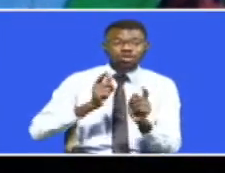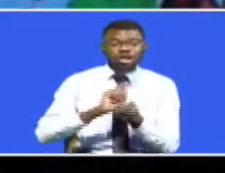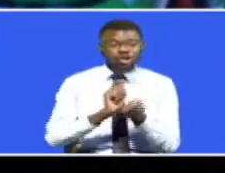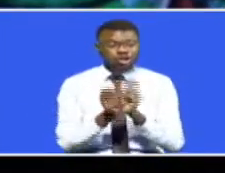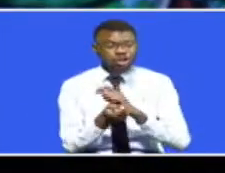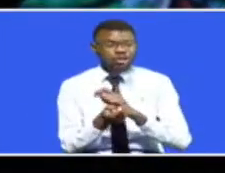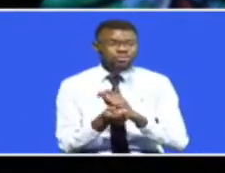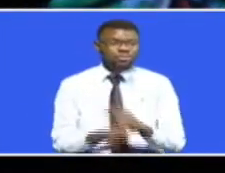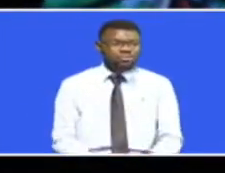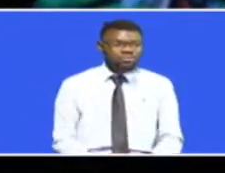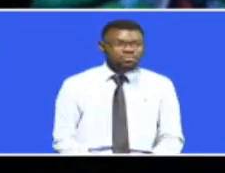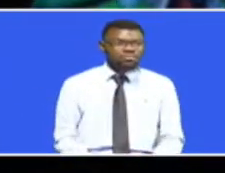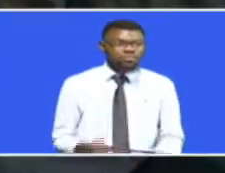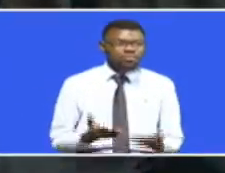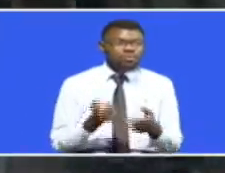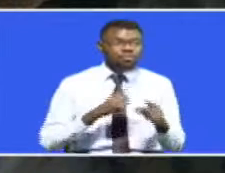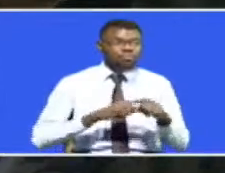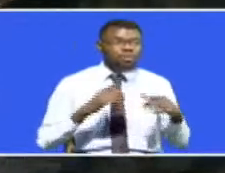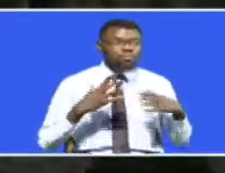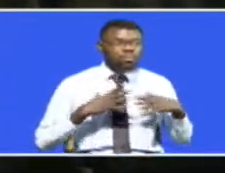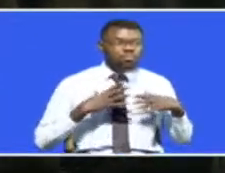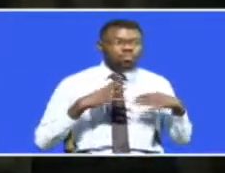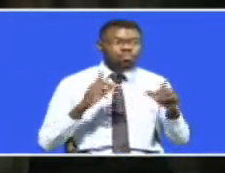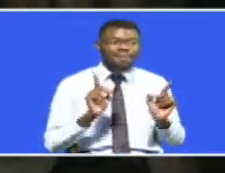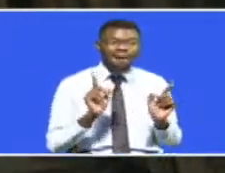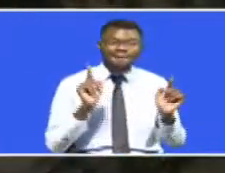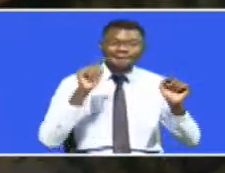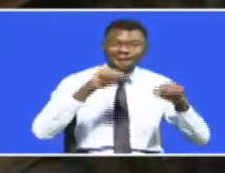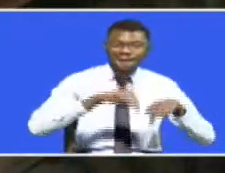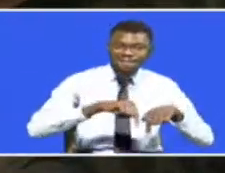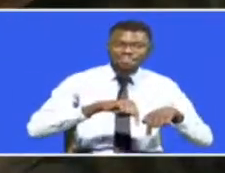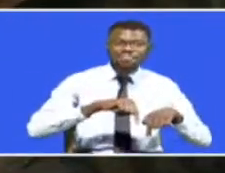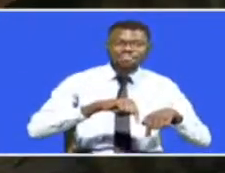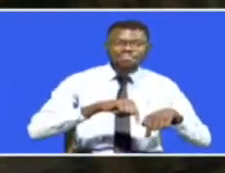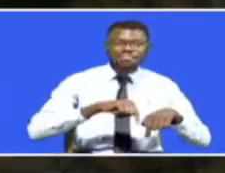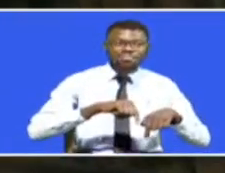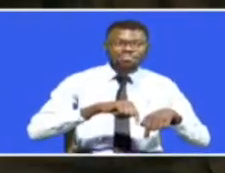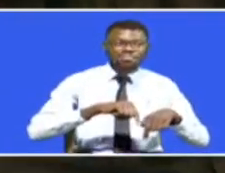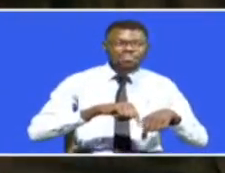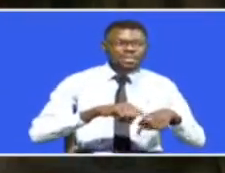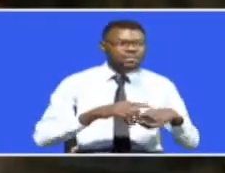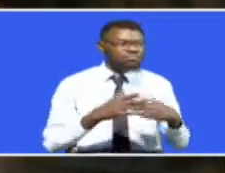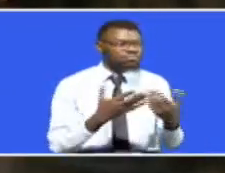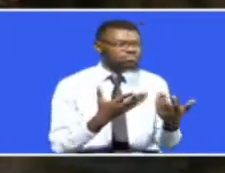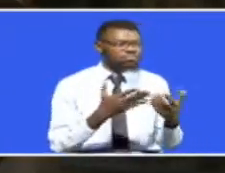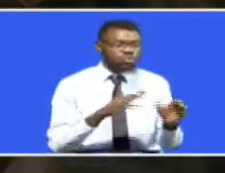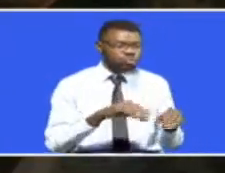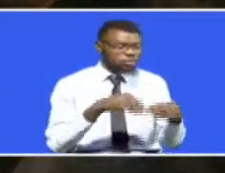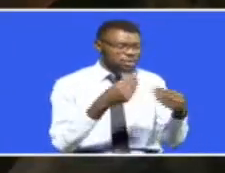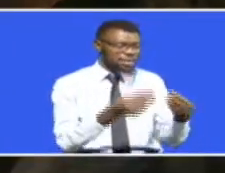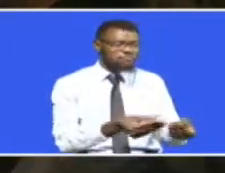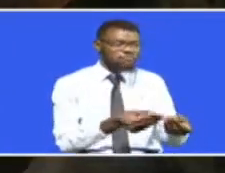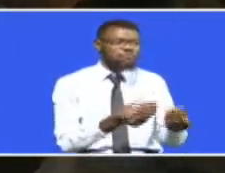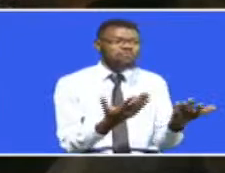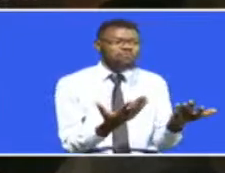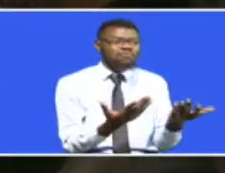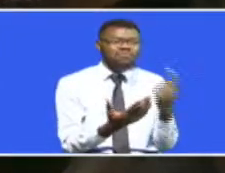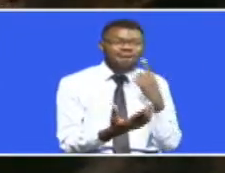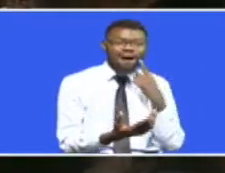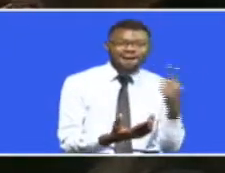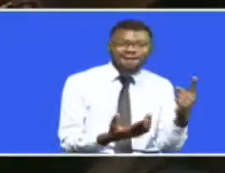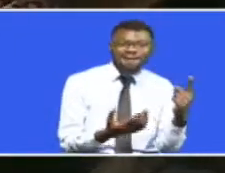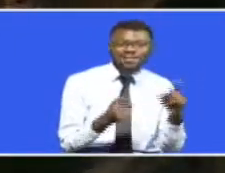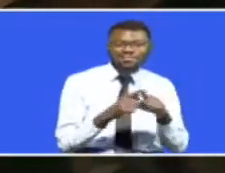hata mmoja alikuja atambiwa, mwingine alikuja atambua nani alikuwa hapa amechukua,